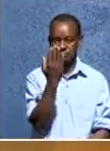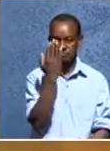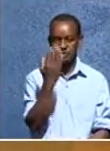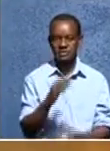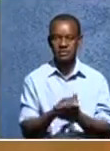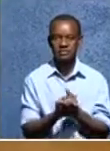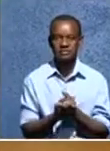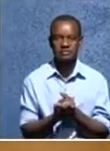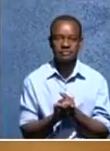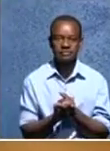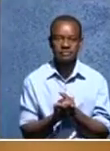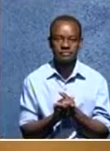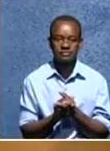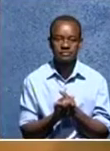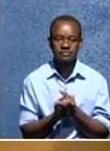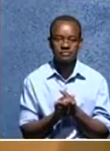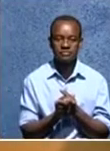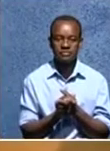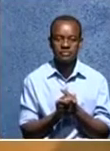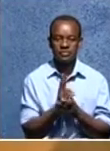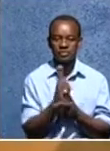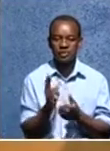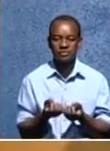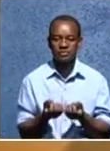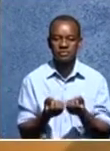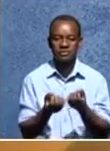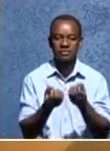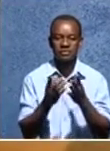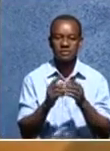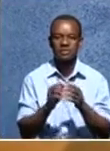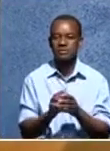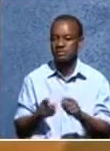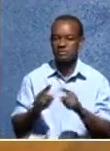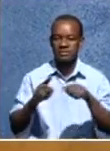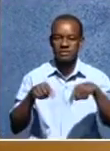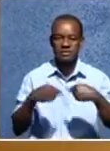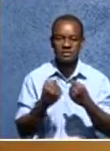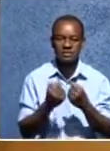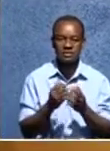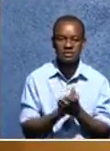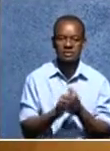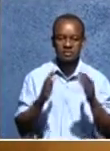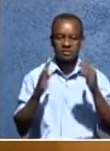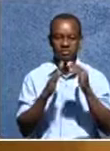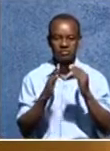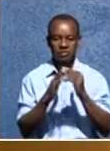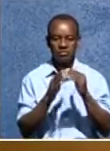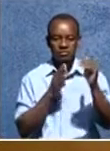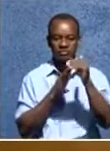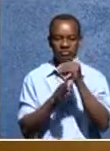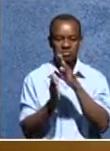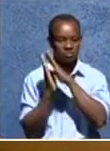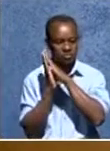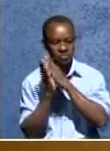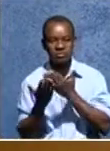instance, an upholsterer providing soft furnishing to an accommodation establishment. So you're talking about linkages specifically? Specifically,